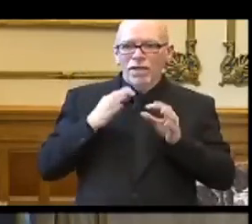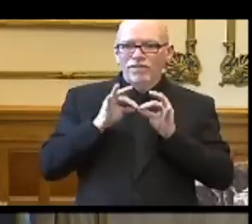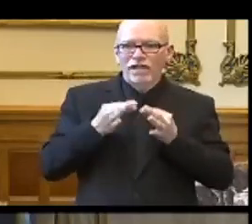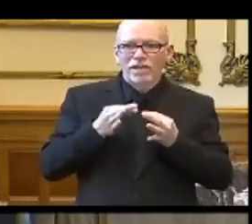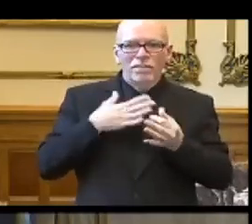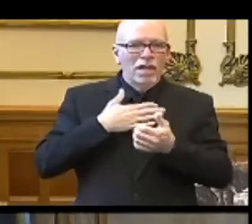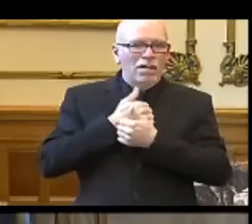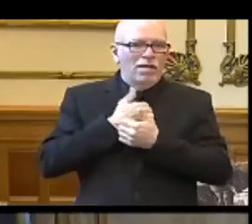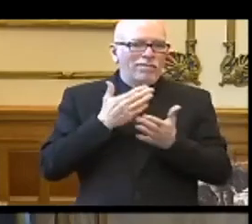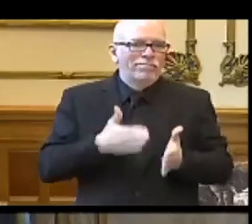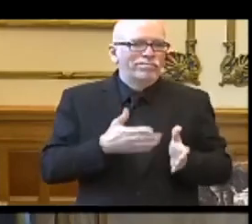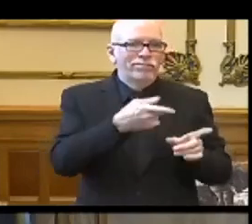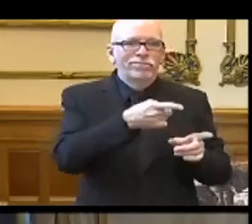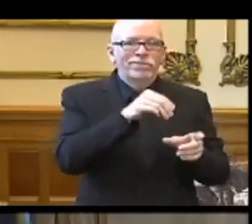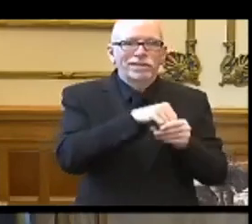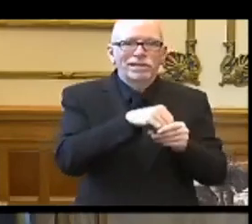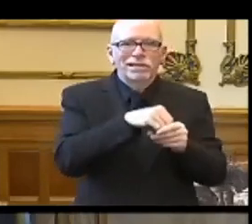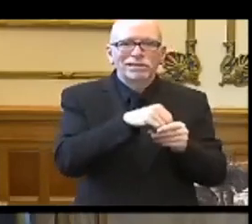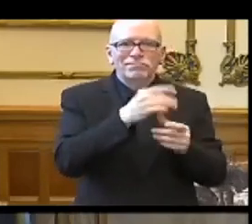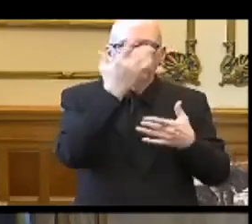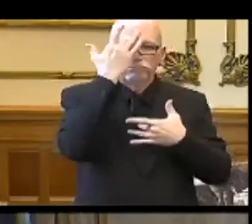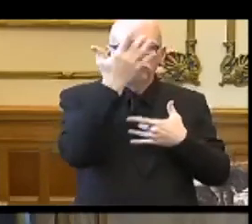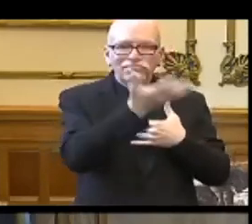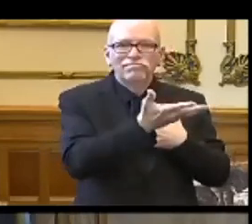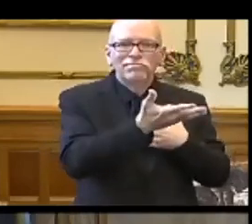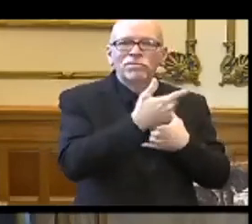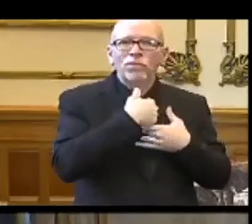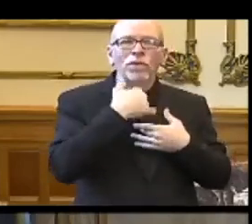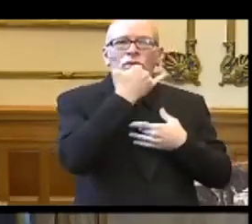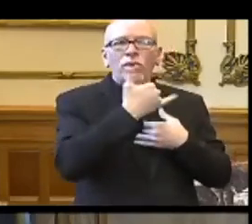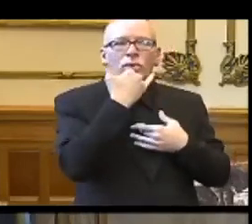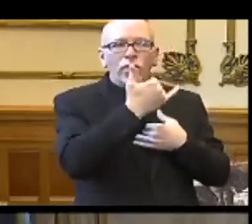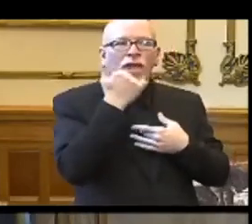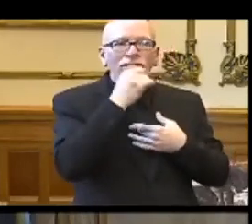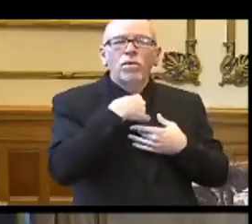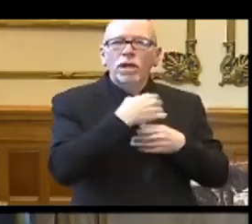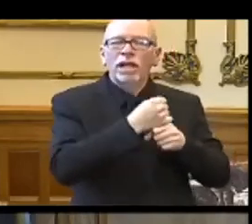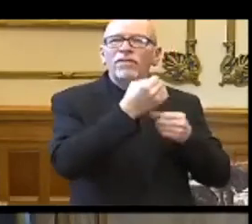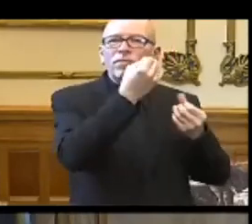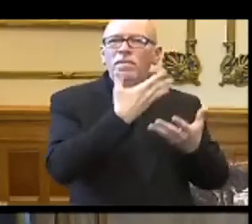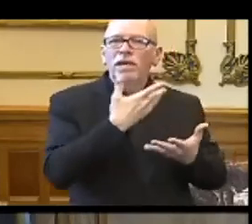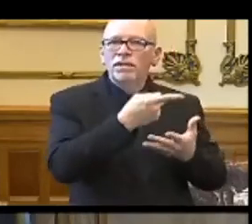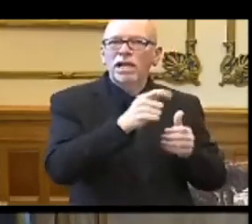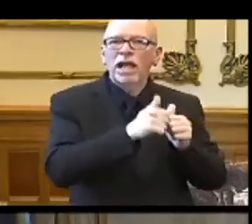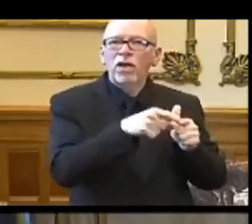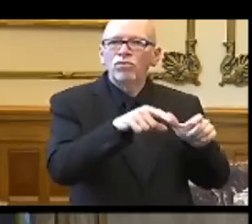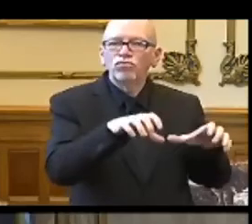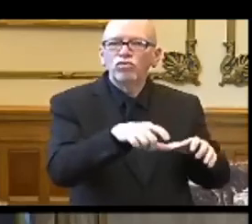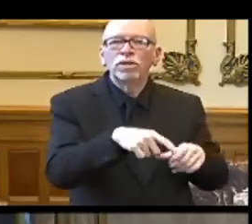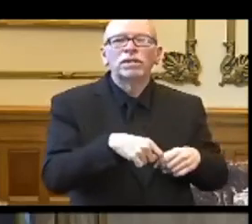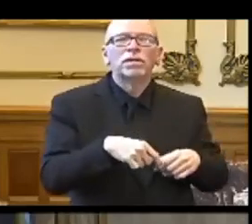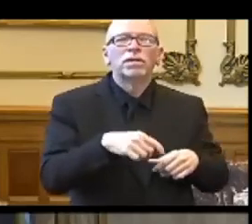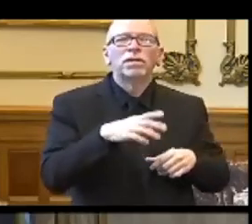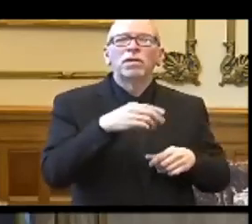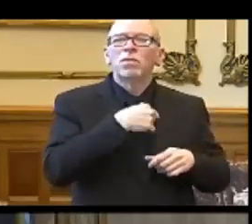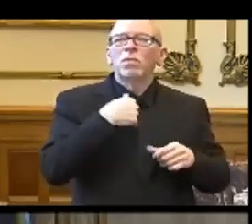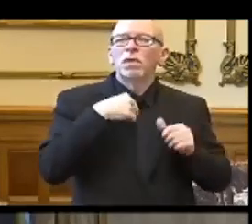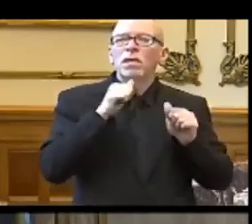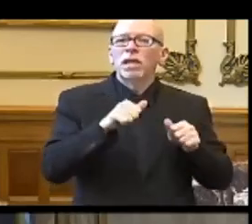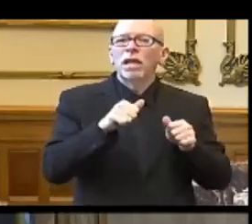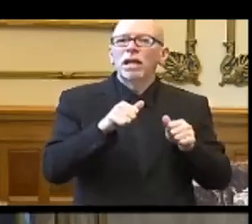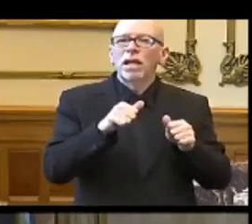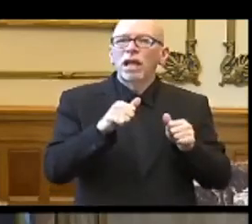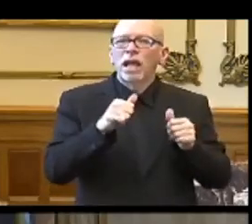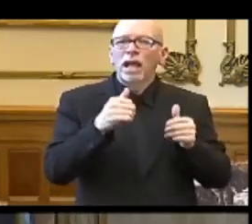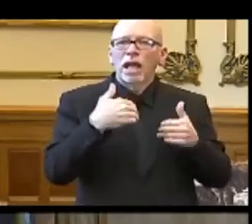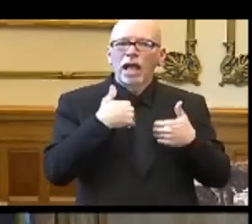is ill that we've been able to call every day and get information on how she's doing and the ability to have